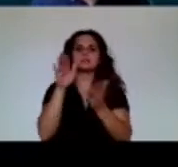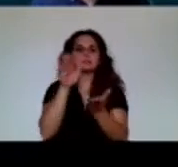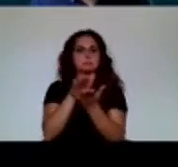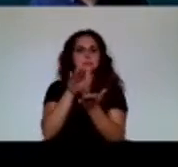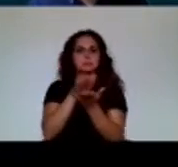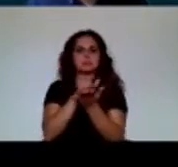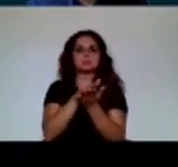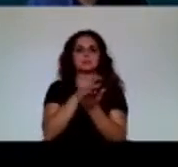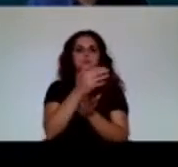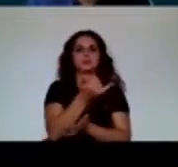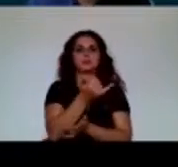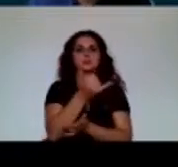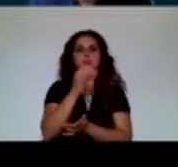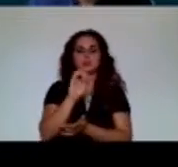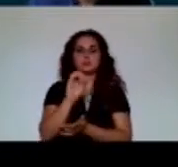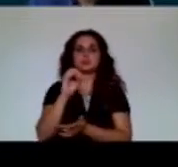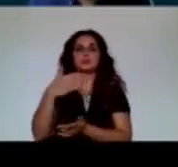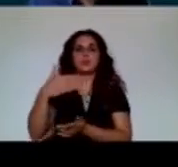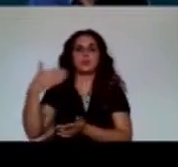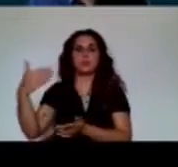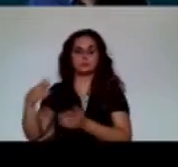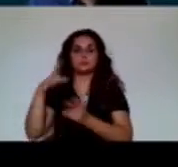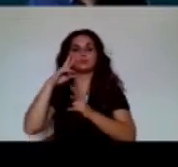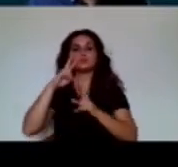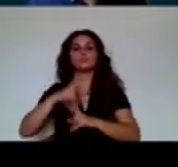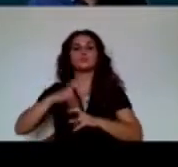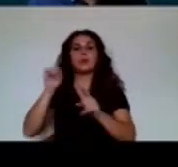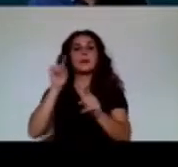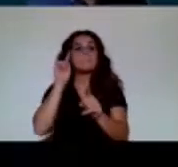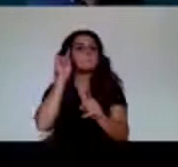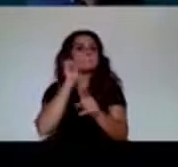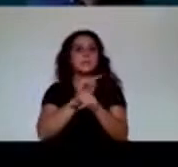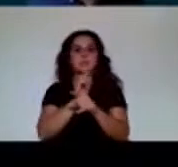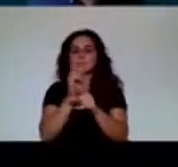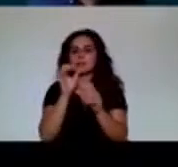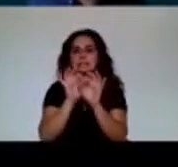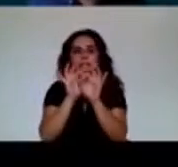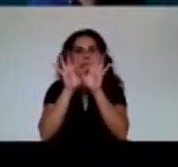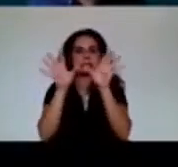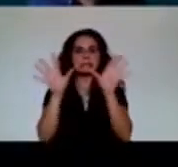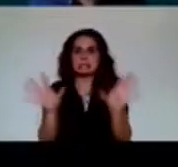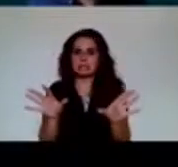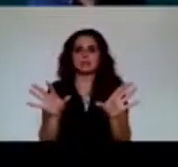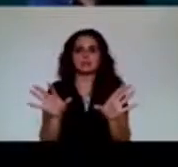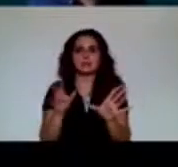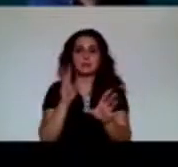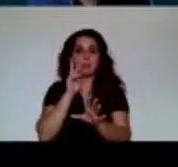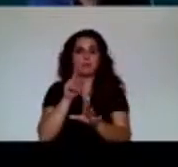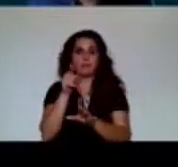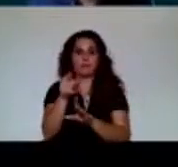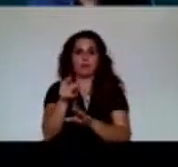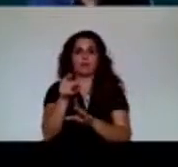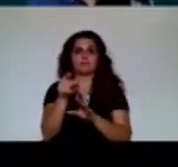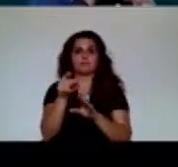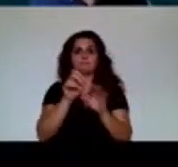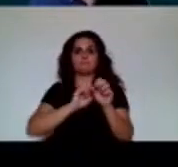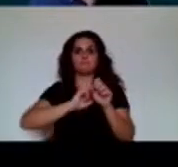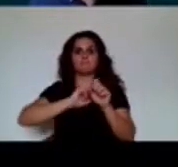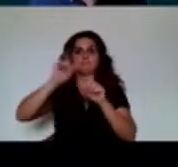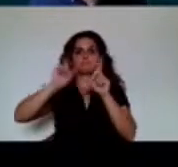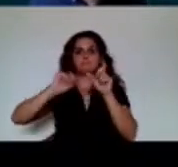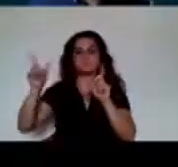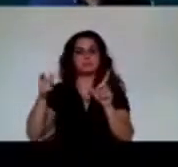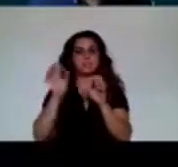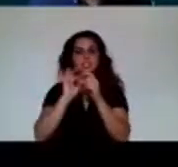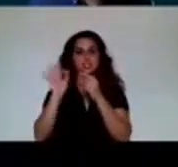in 2011 found the exact same pattern that you can actually see here, that is